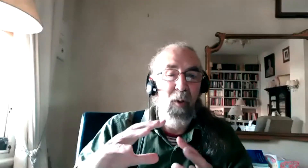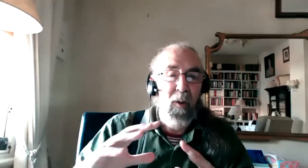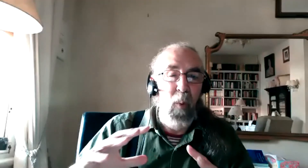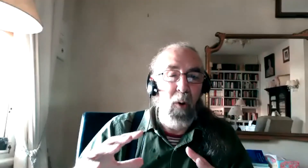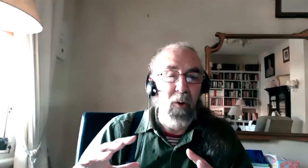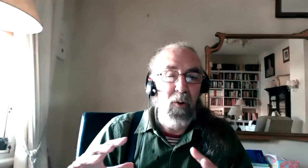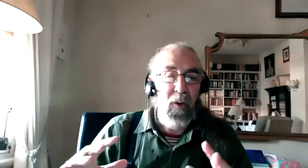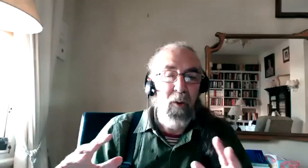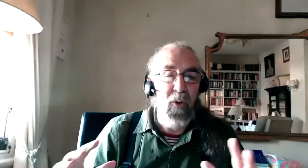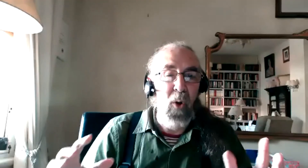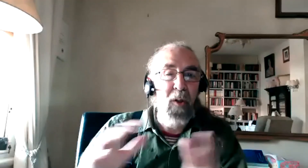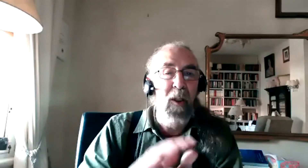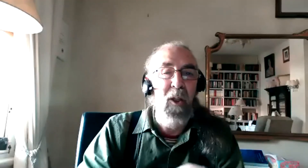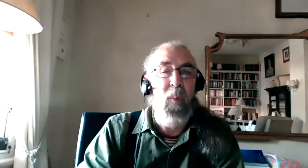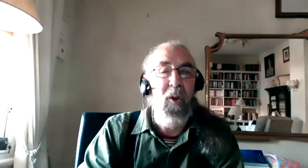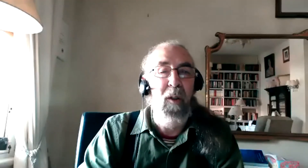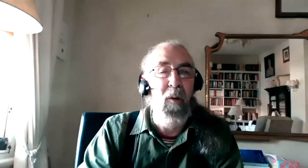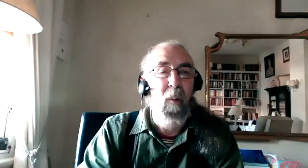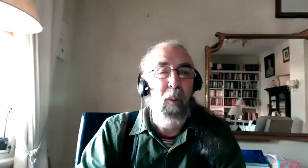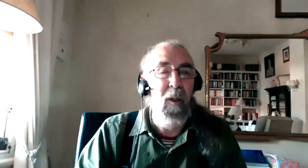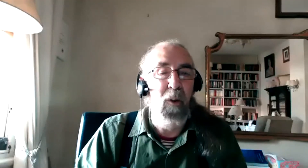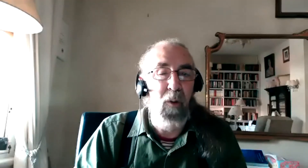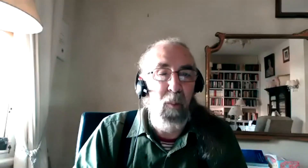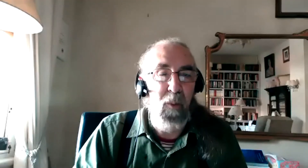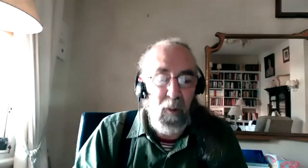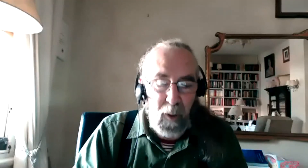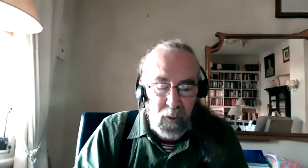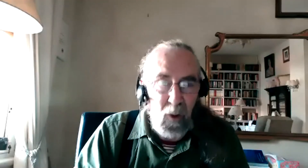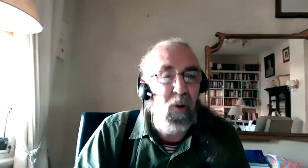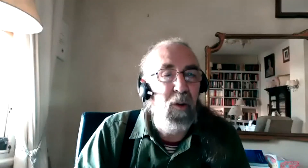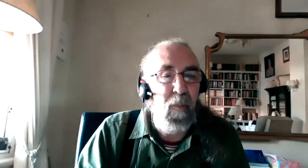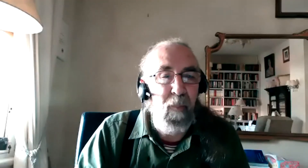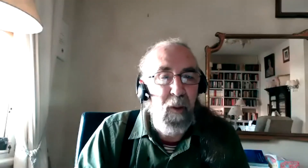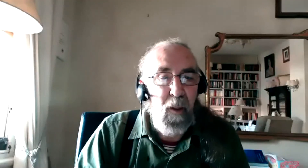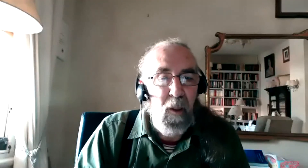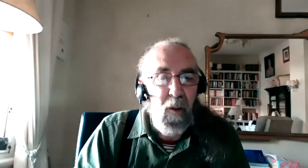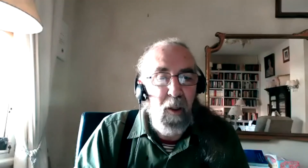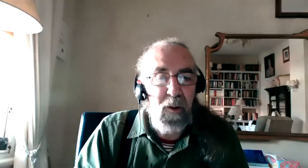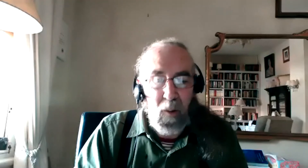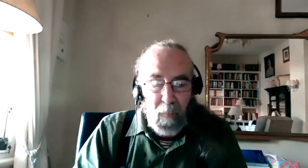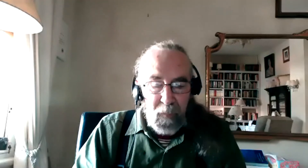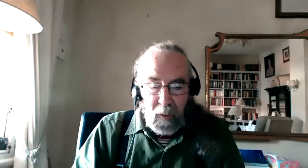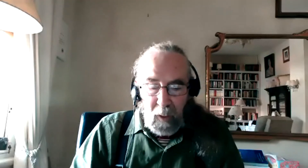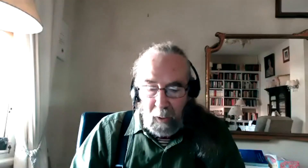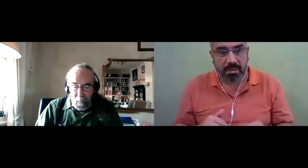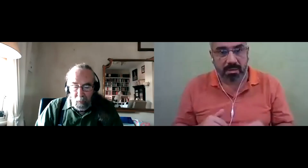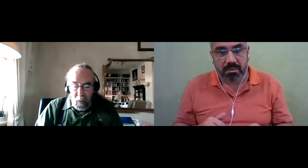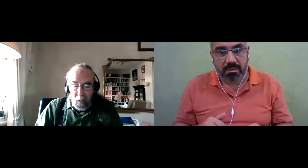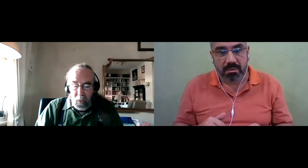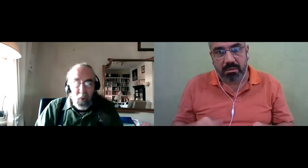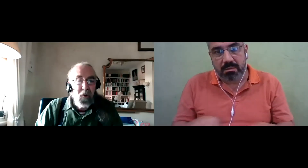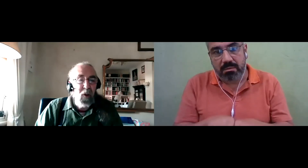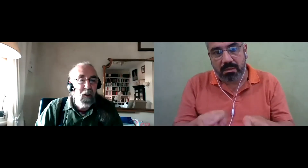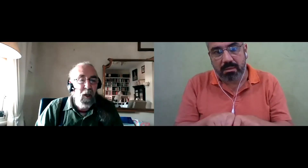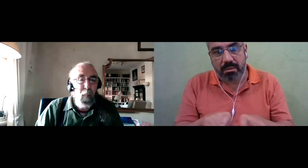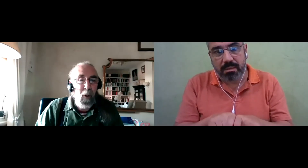masses of workers joined together with the little political groups and made socialism, right? So